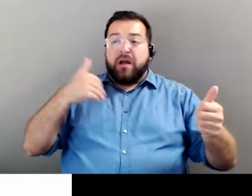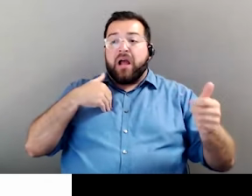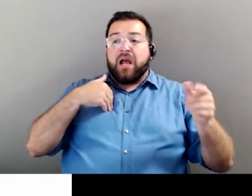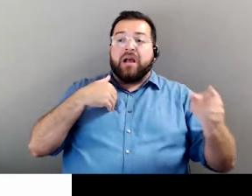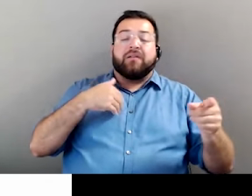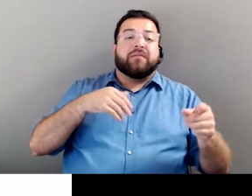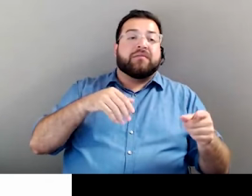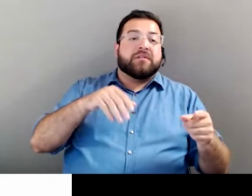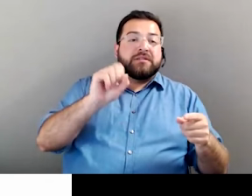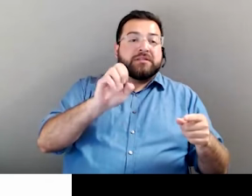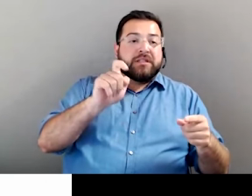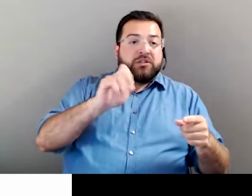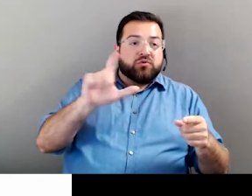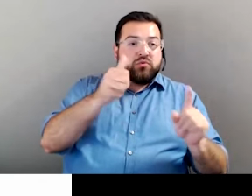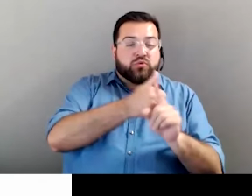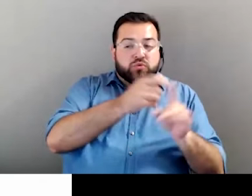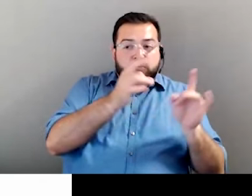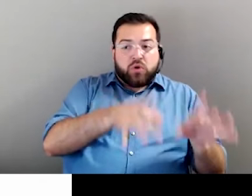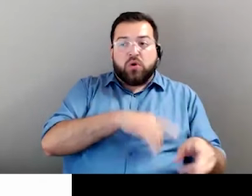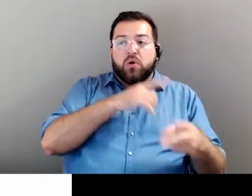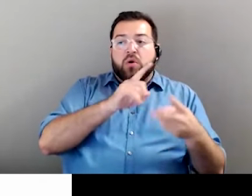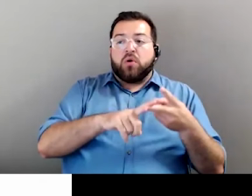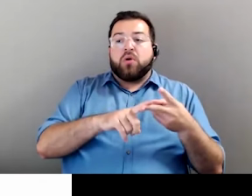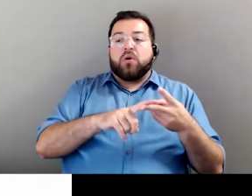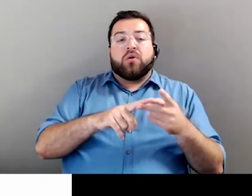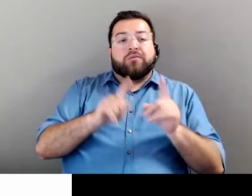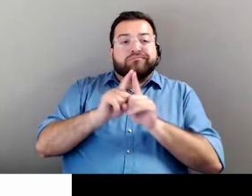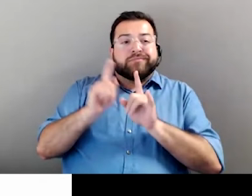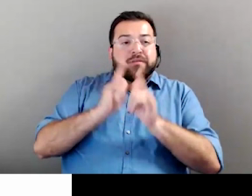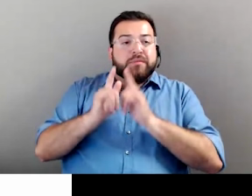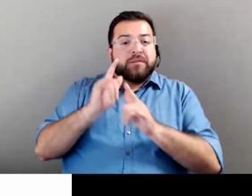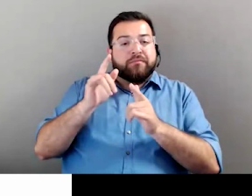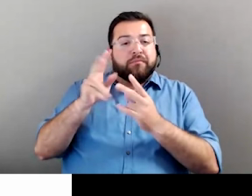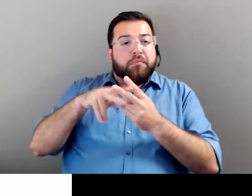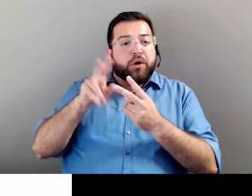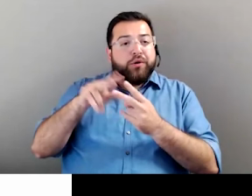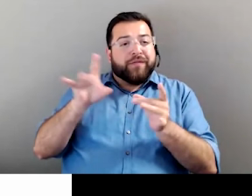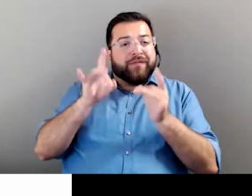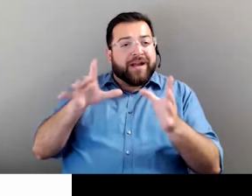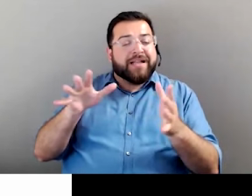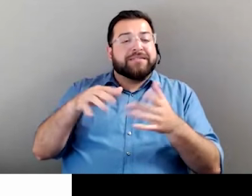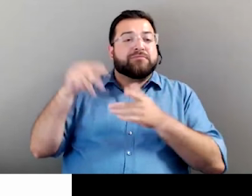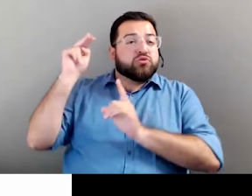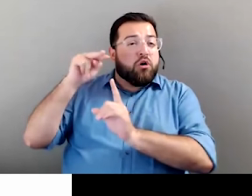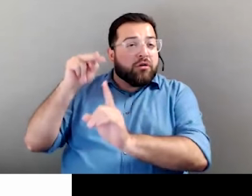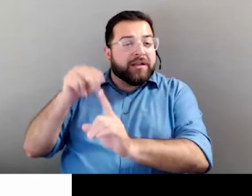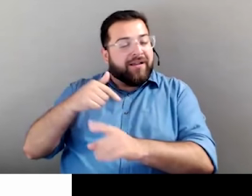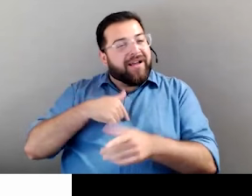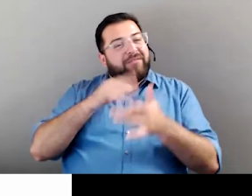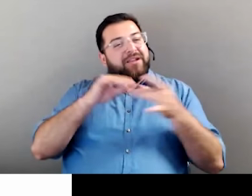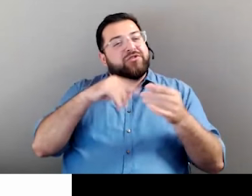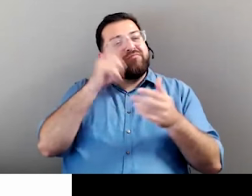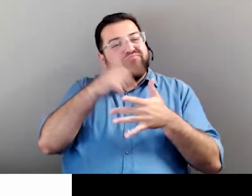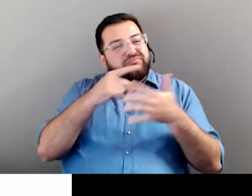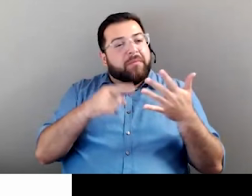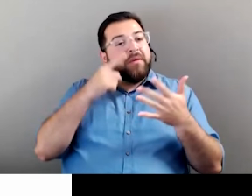harassment, intimate partners, and domestic violence, and then stalking. I mentioned just these just because they're a part